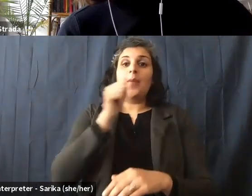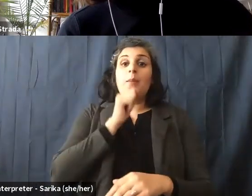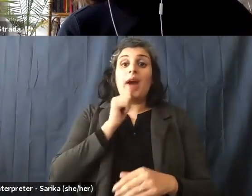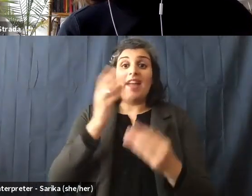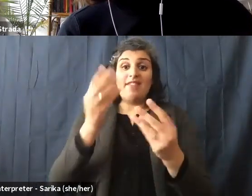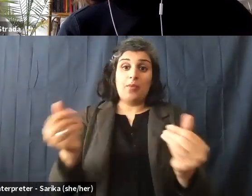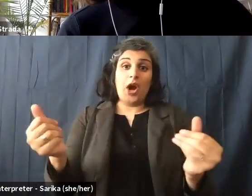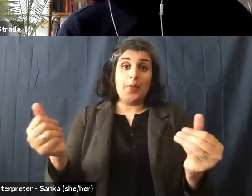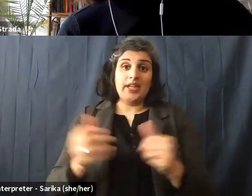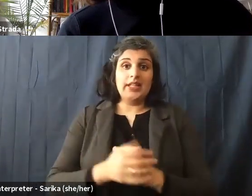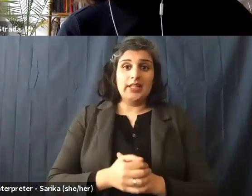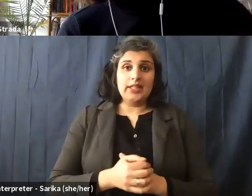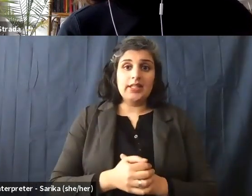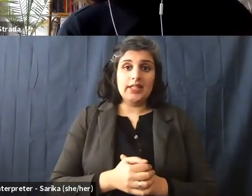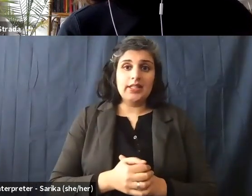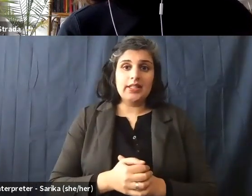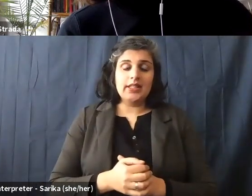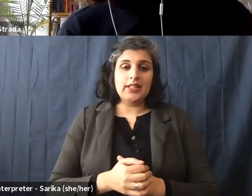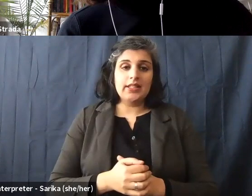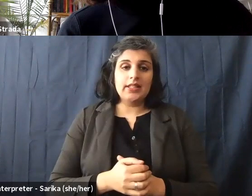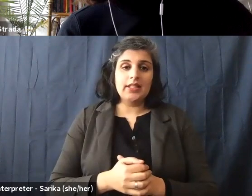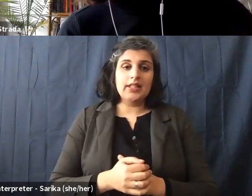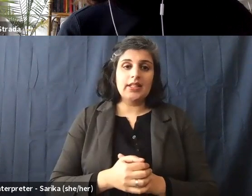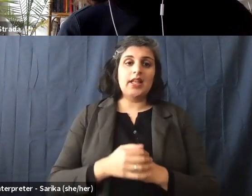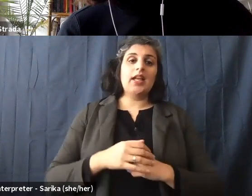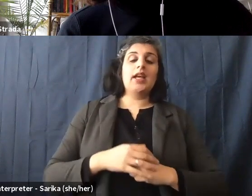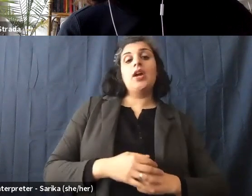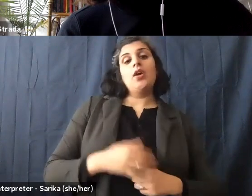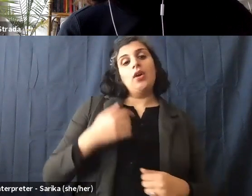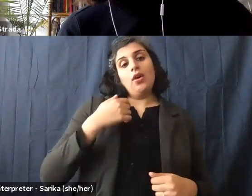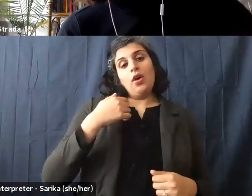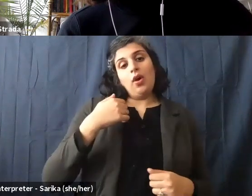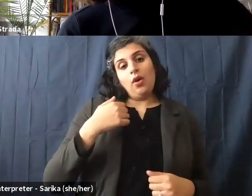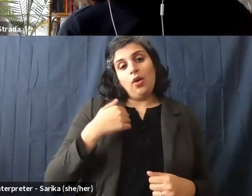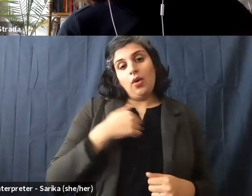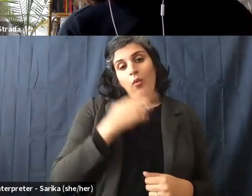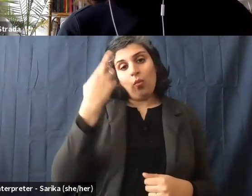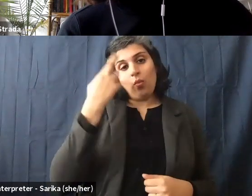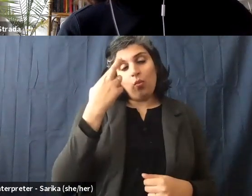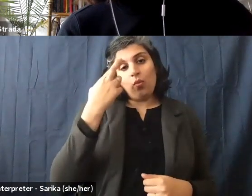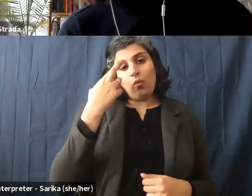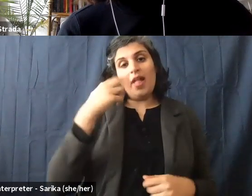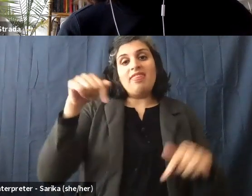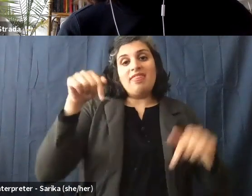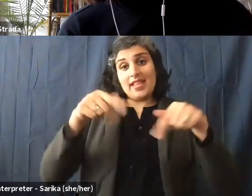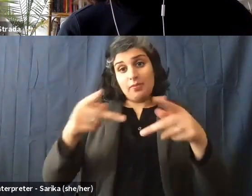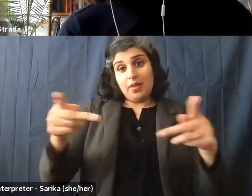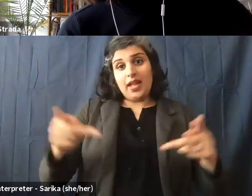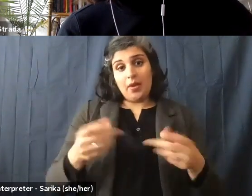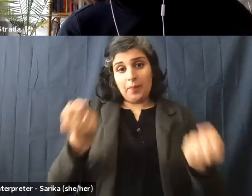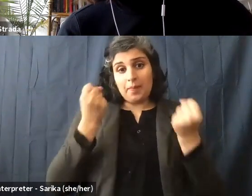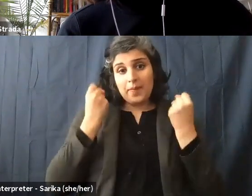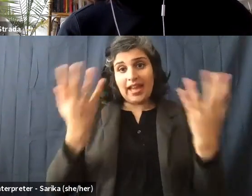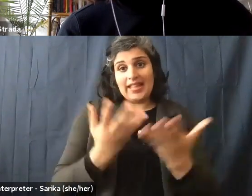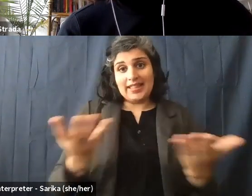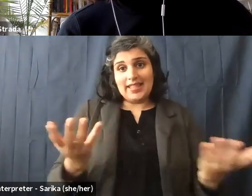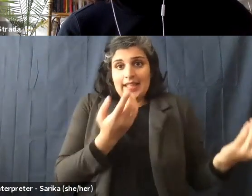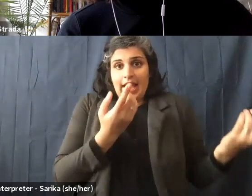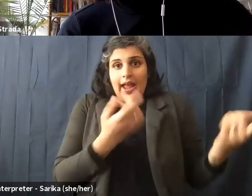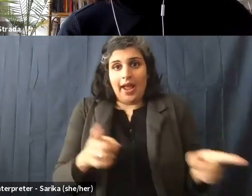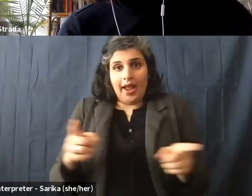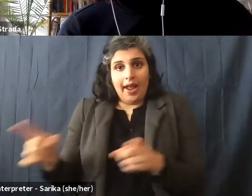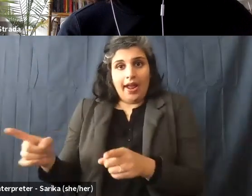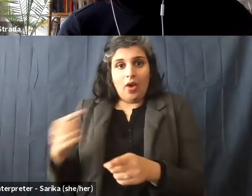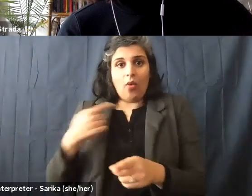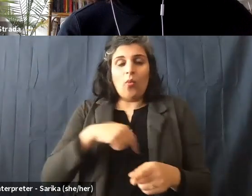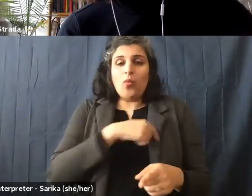And we realized that in this place, there are a lot of things that are happening. Like we've seen these